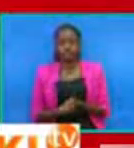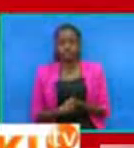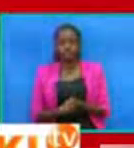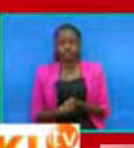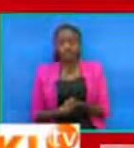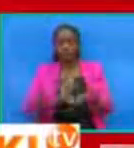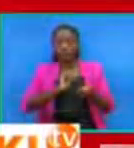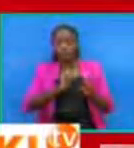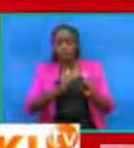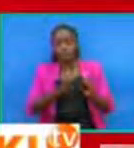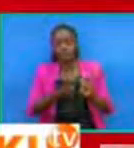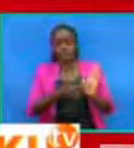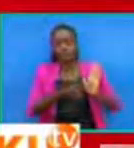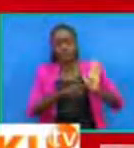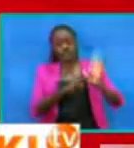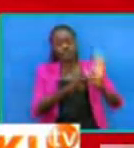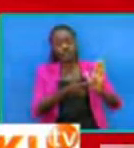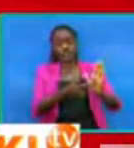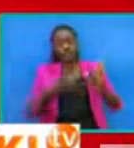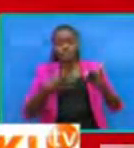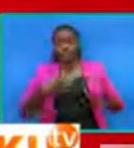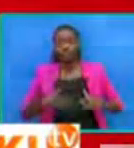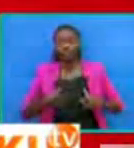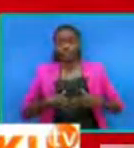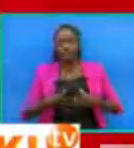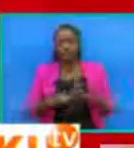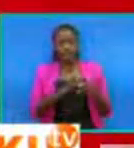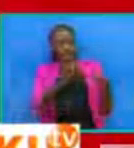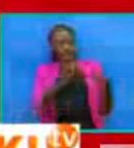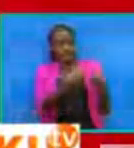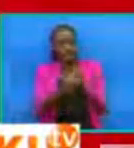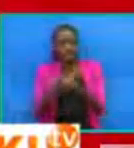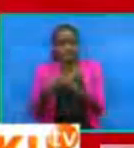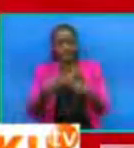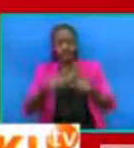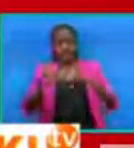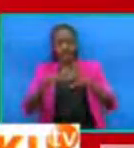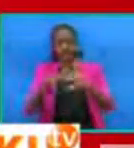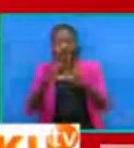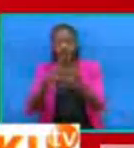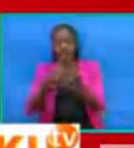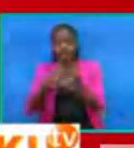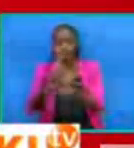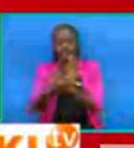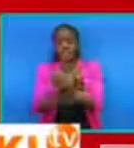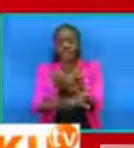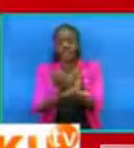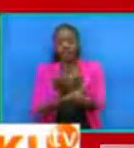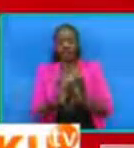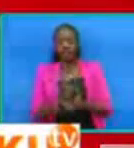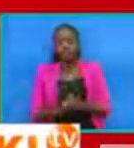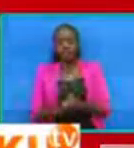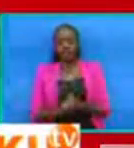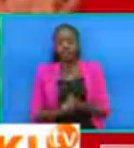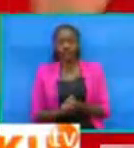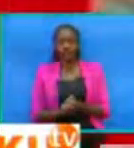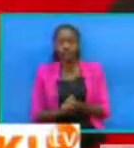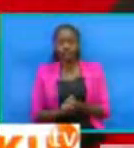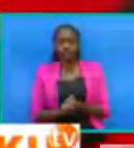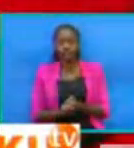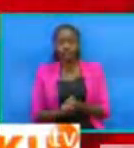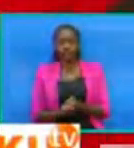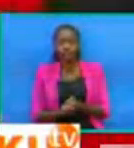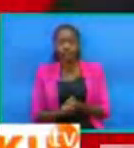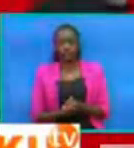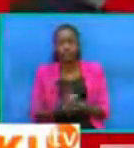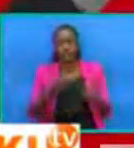hosted. I saw some people competing, though in different countries. Somebody competing in